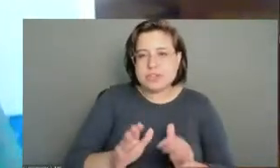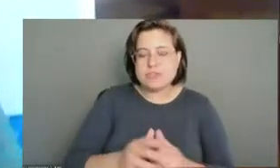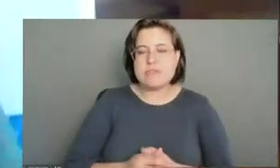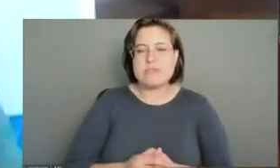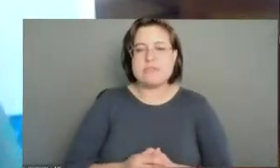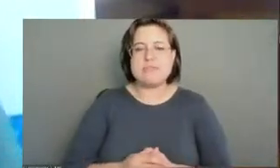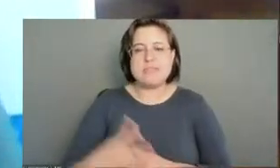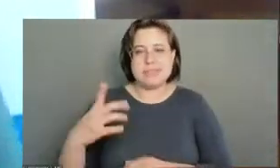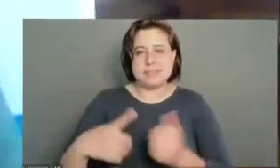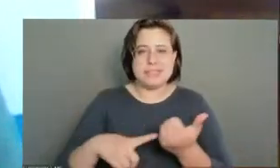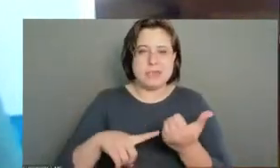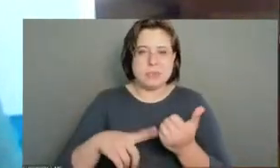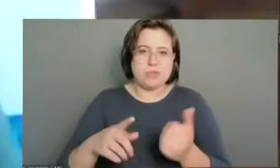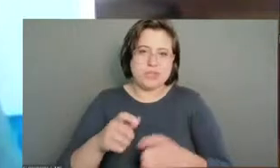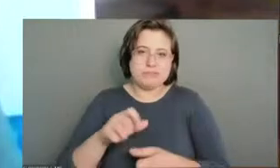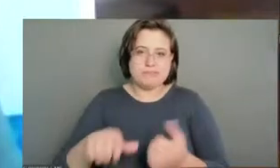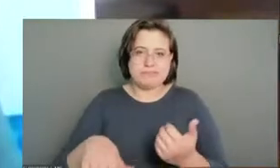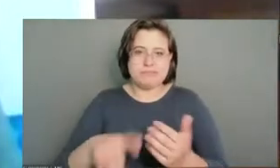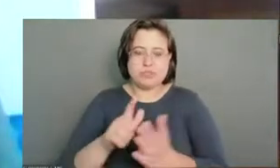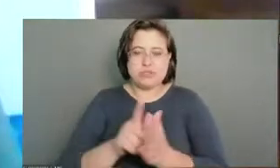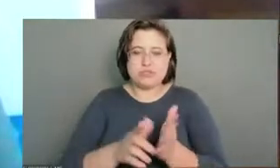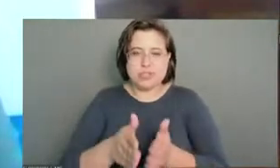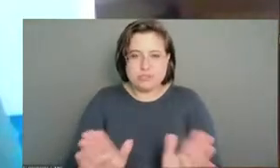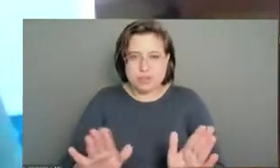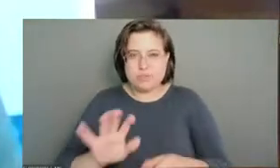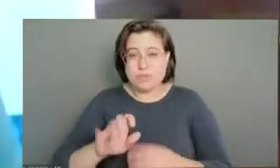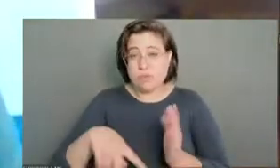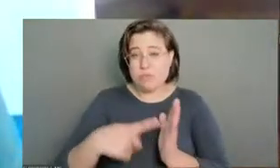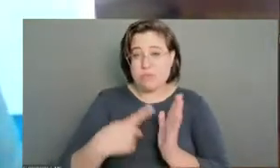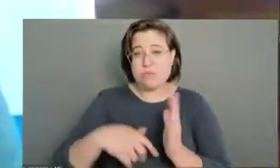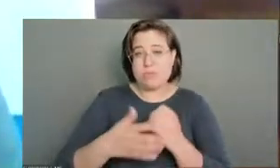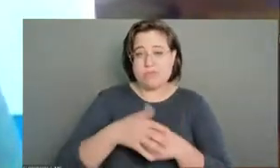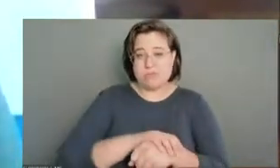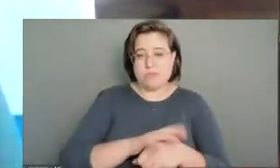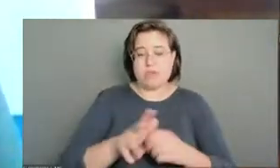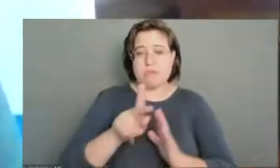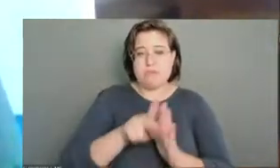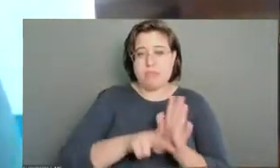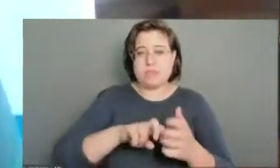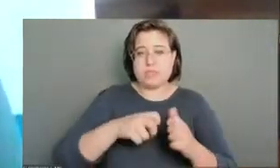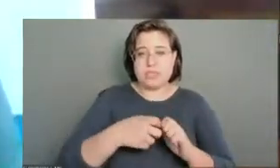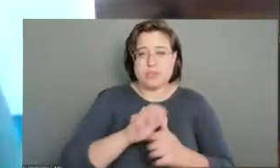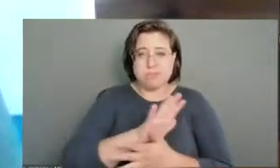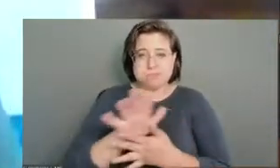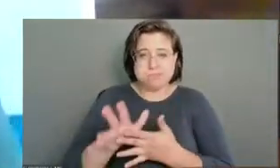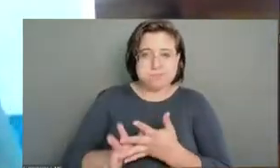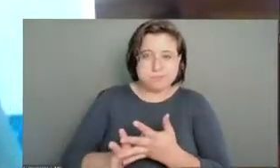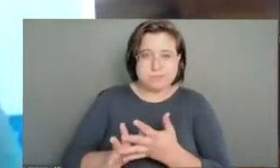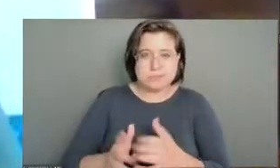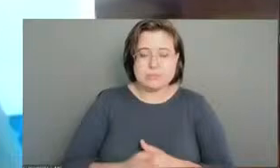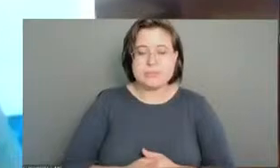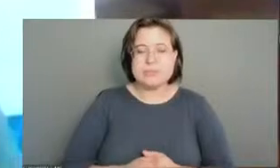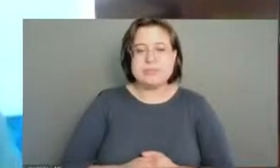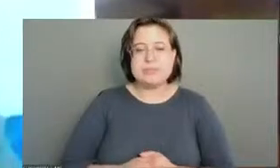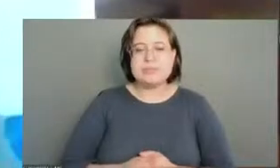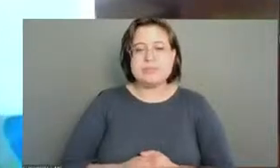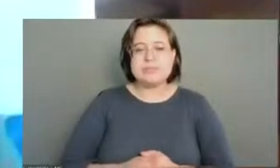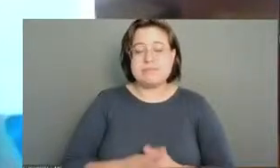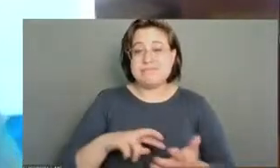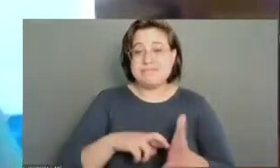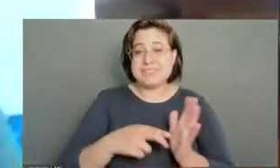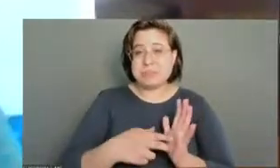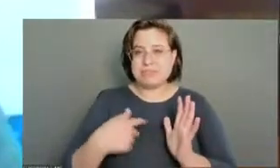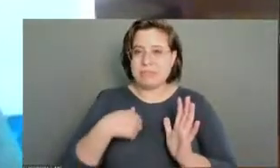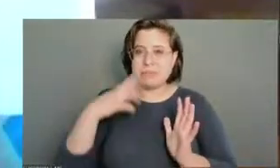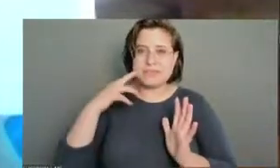role, we cover the entire landscape of policy issues that the department faces. As a result, I have experience in a wide range